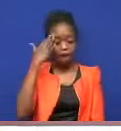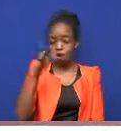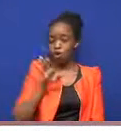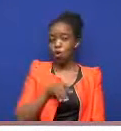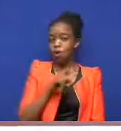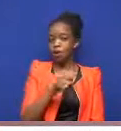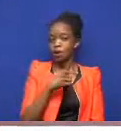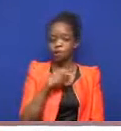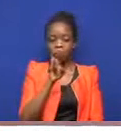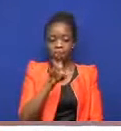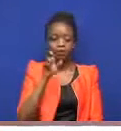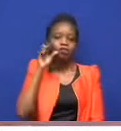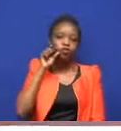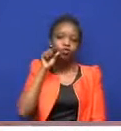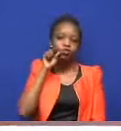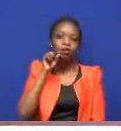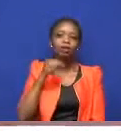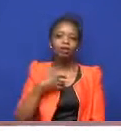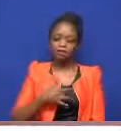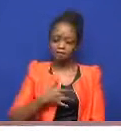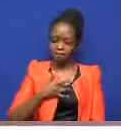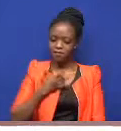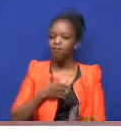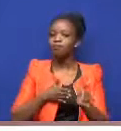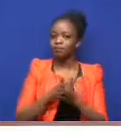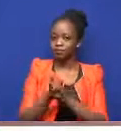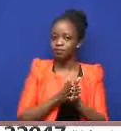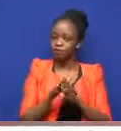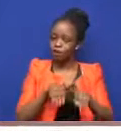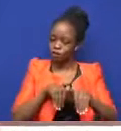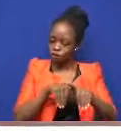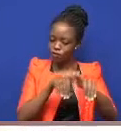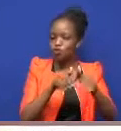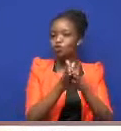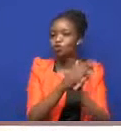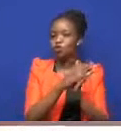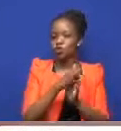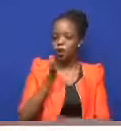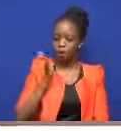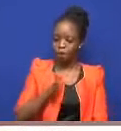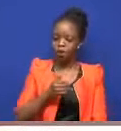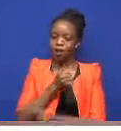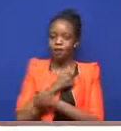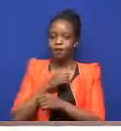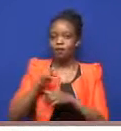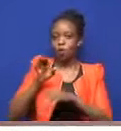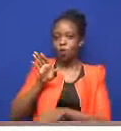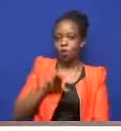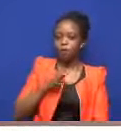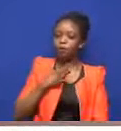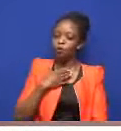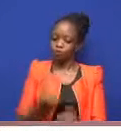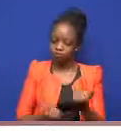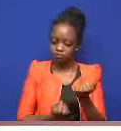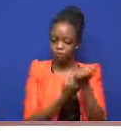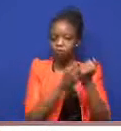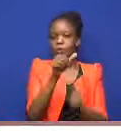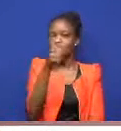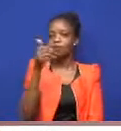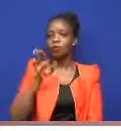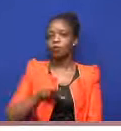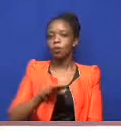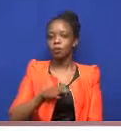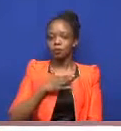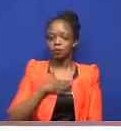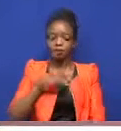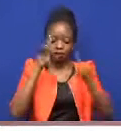I saw them on Twitter. I was impressed. I was moved. Being a feminist and wanting to support other women, I